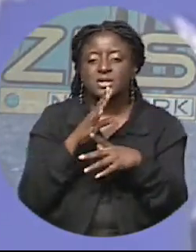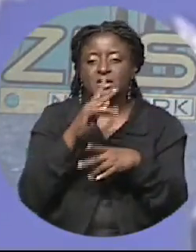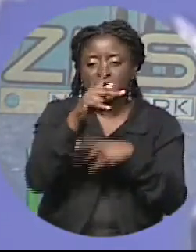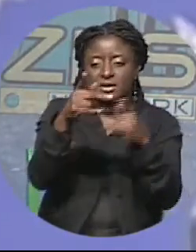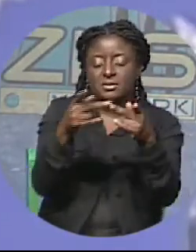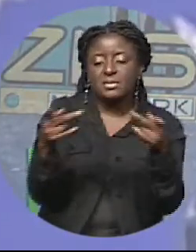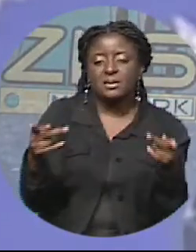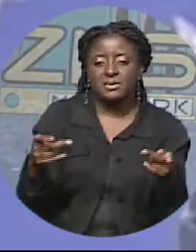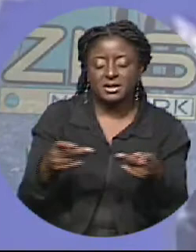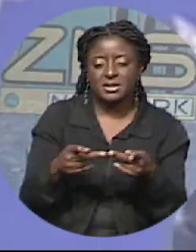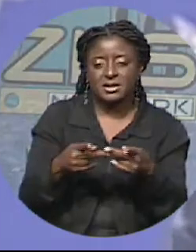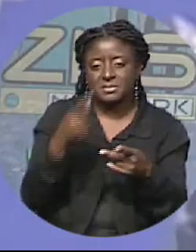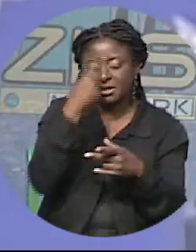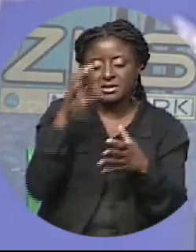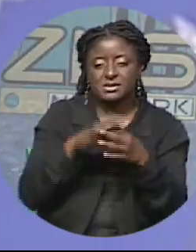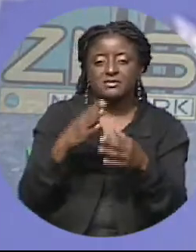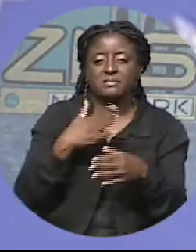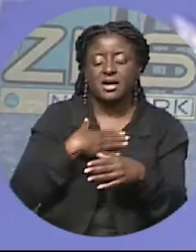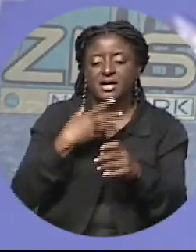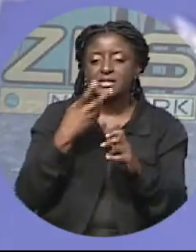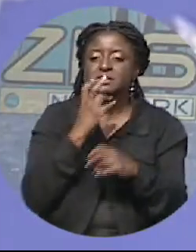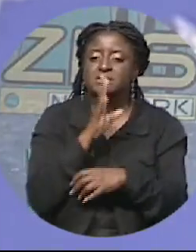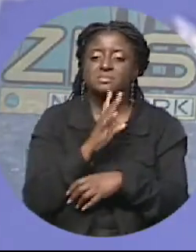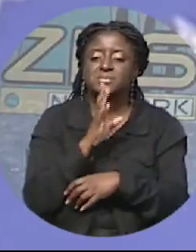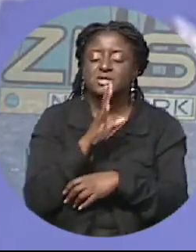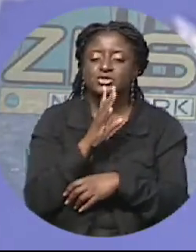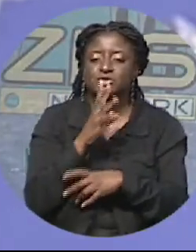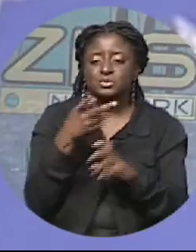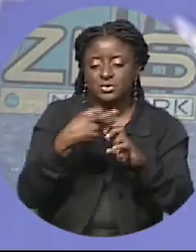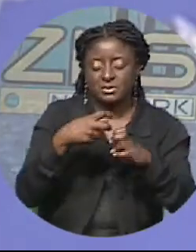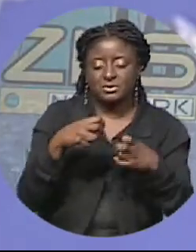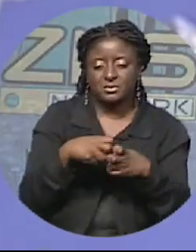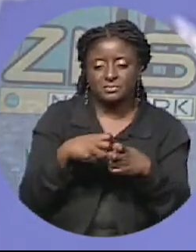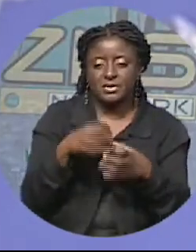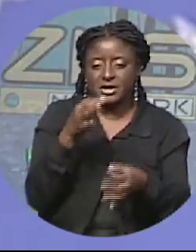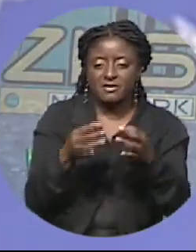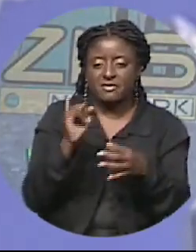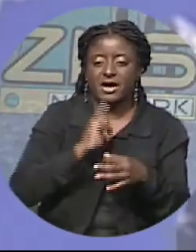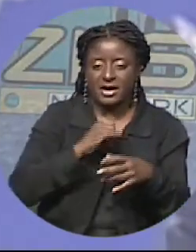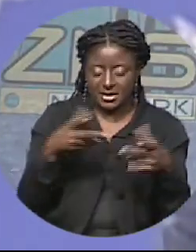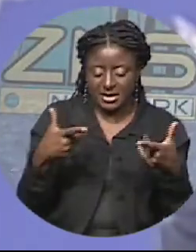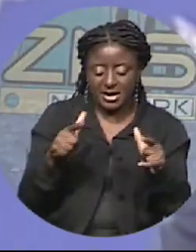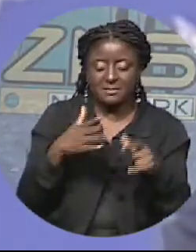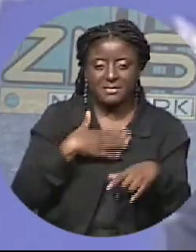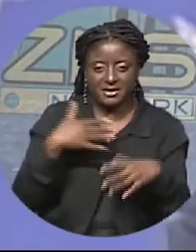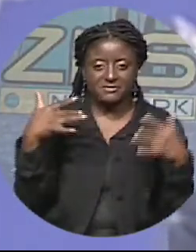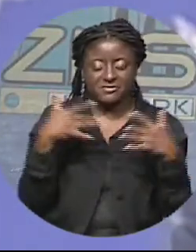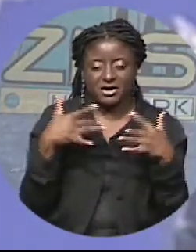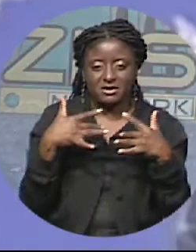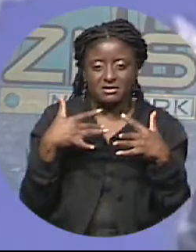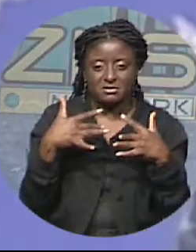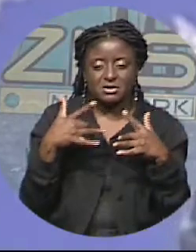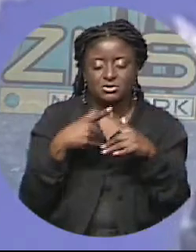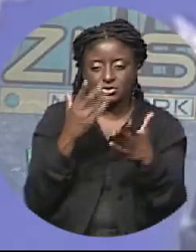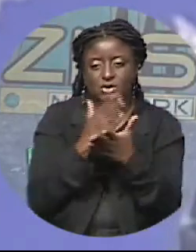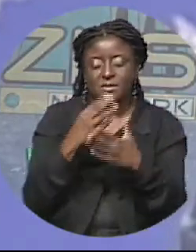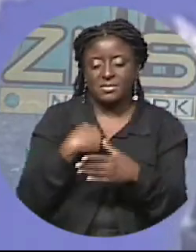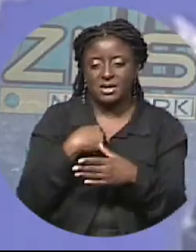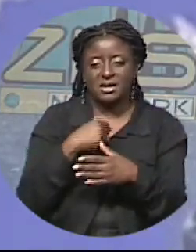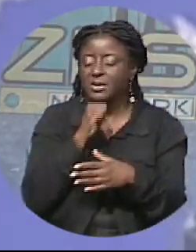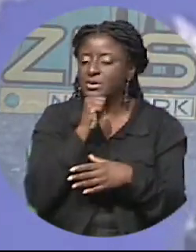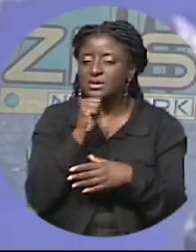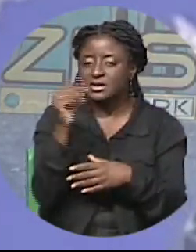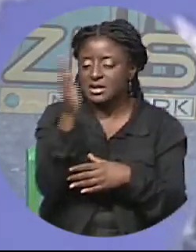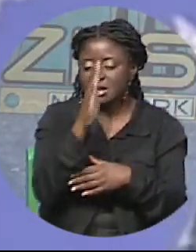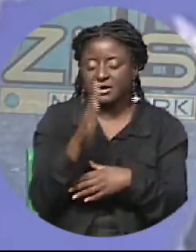impairment. Had I allowed my fear to deter me, I would not have joined the debate team in high school. Had